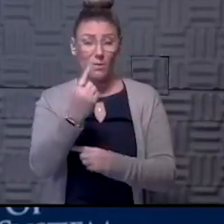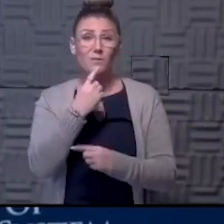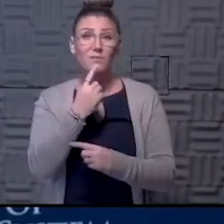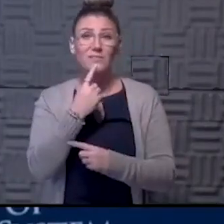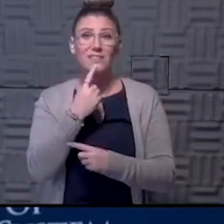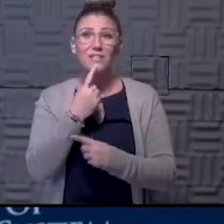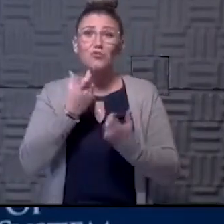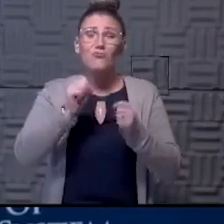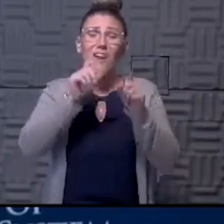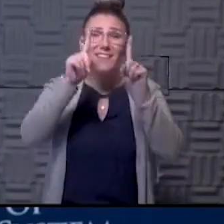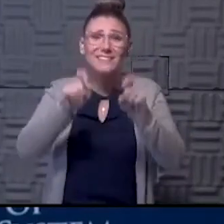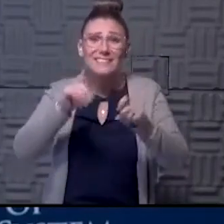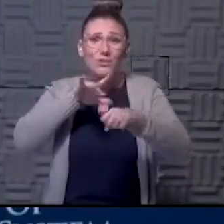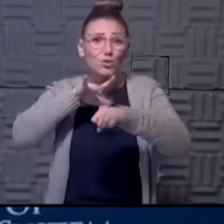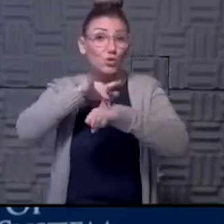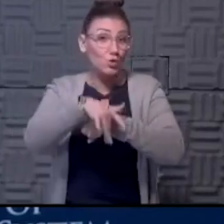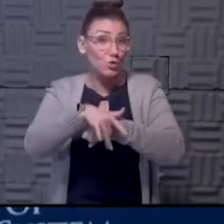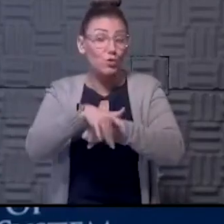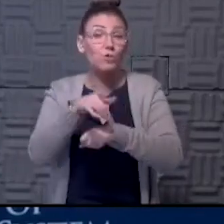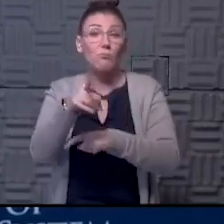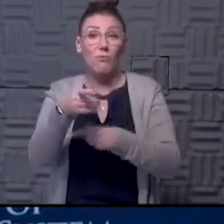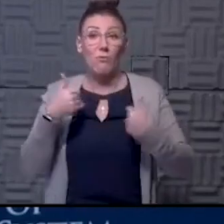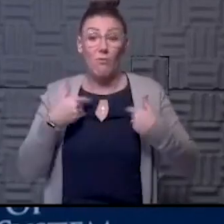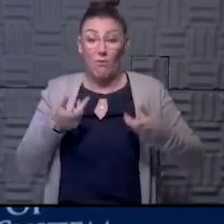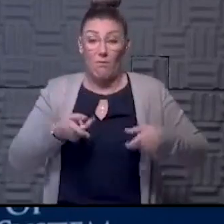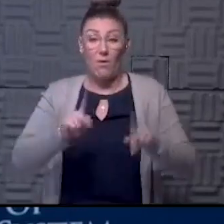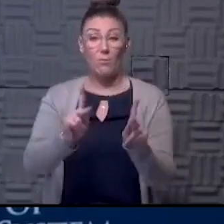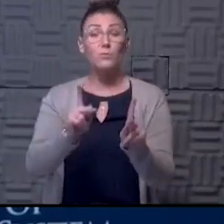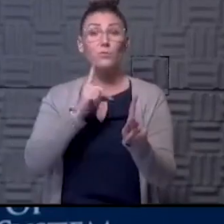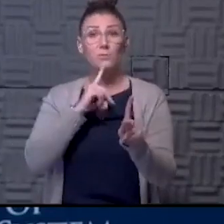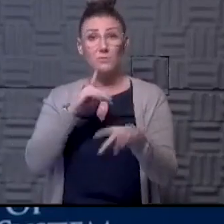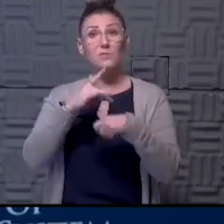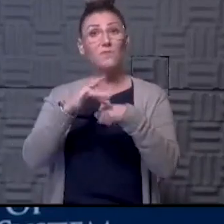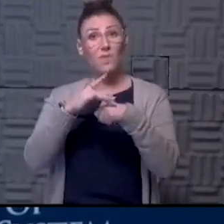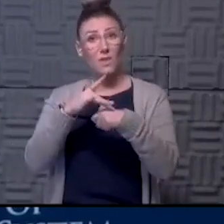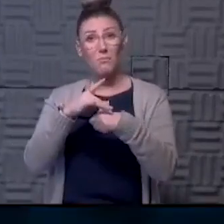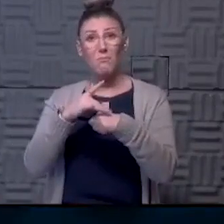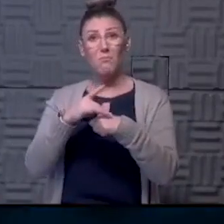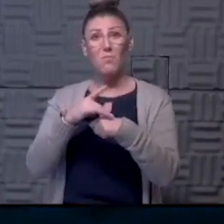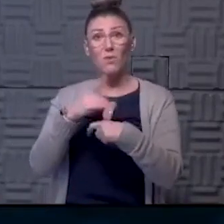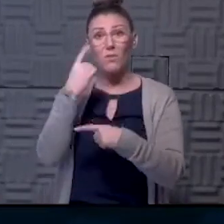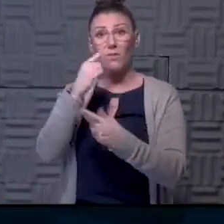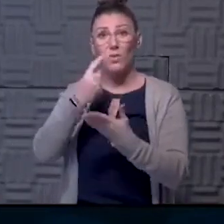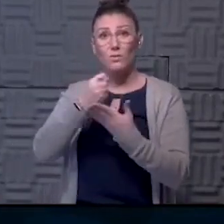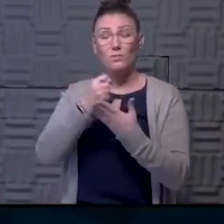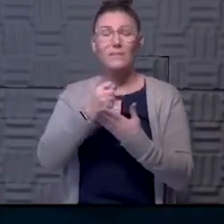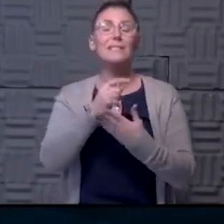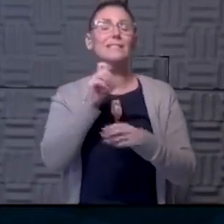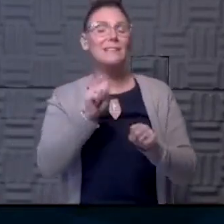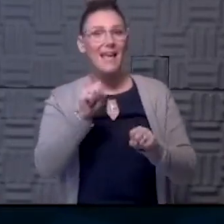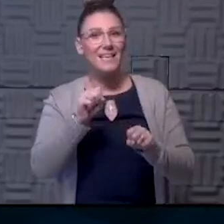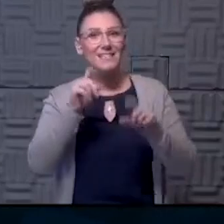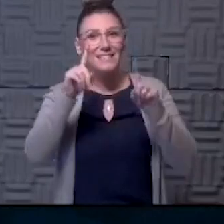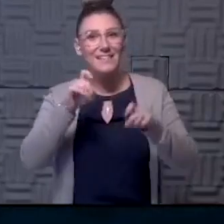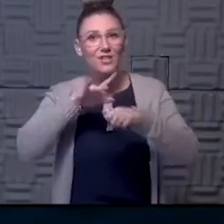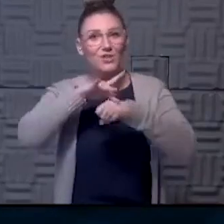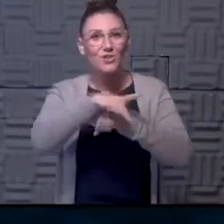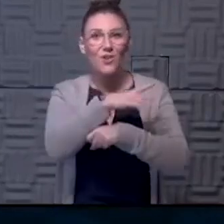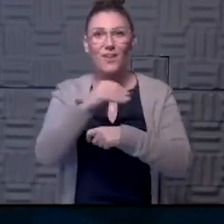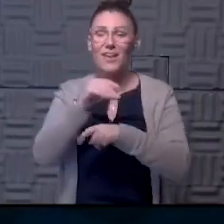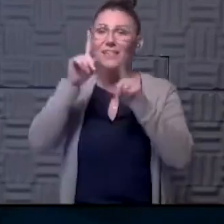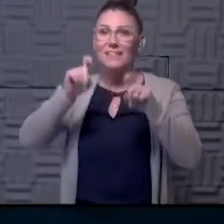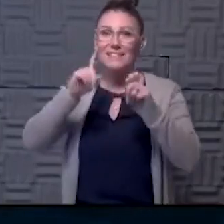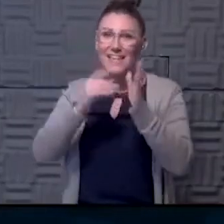test early so that you have those opportunities available to you for treatment. Yeah, test early, test often, or something like